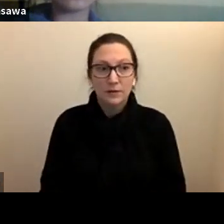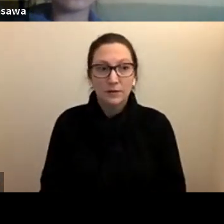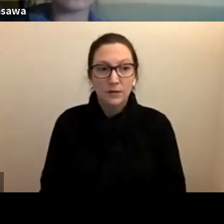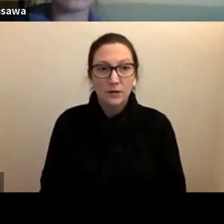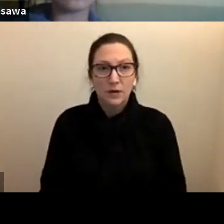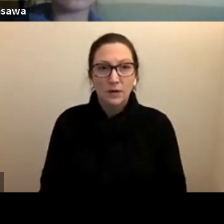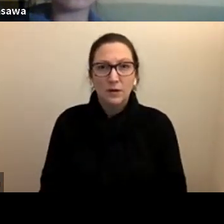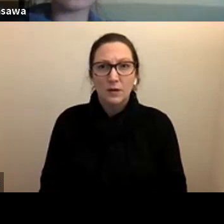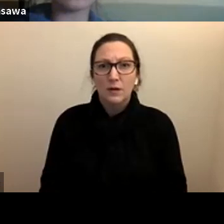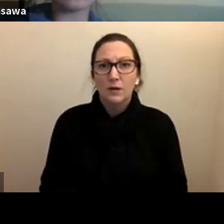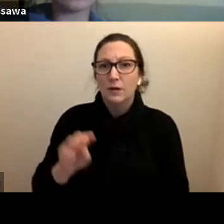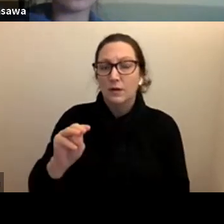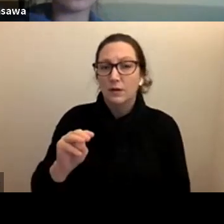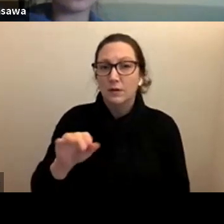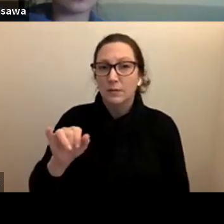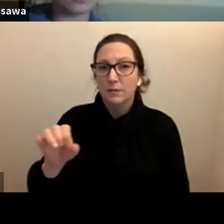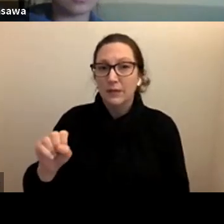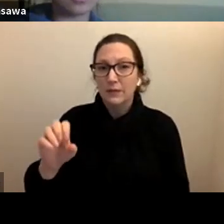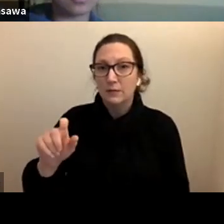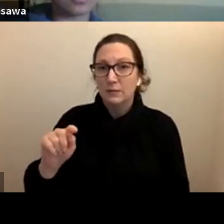I was parsing it to